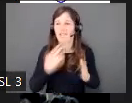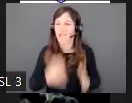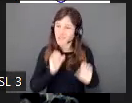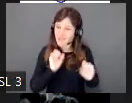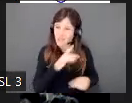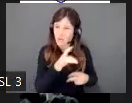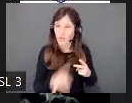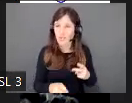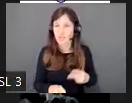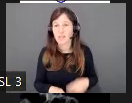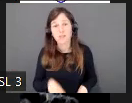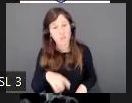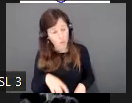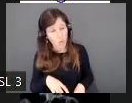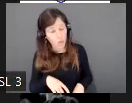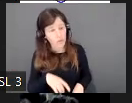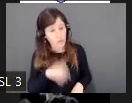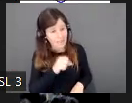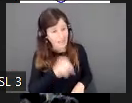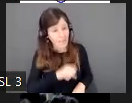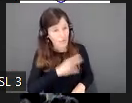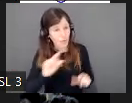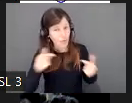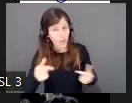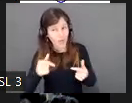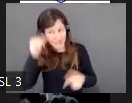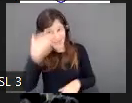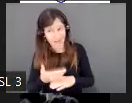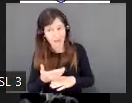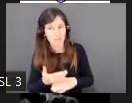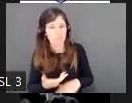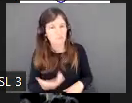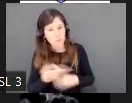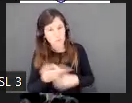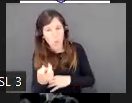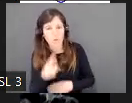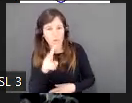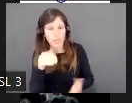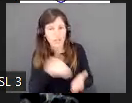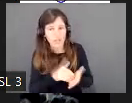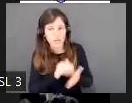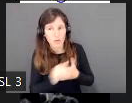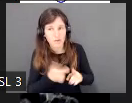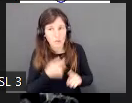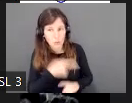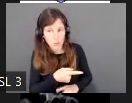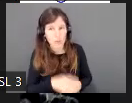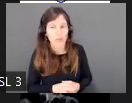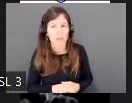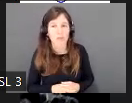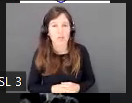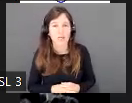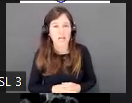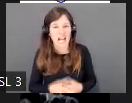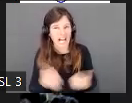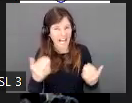took $210,000 from you. I've got a wonderful power of attorney, I call it linear file, where it's clear he